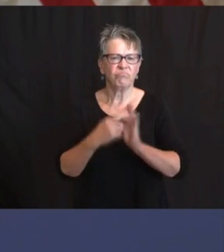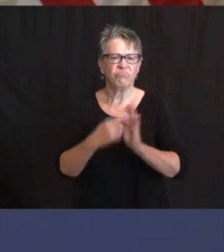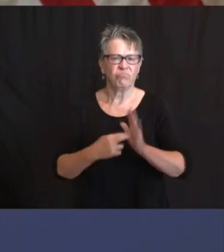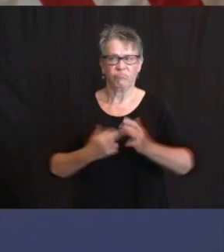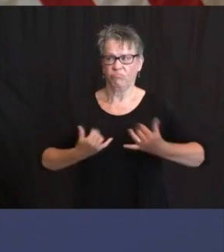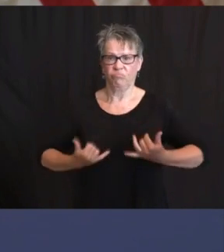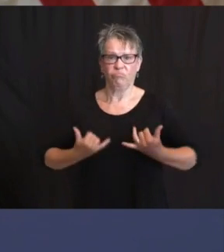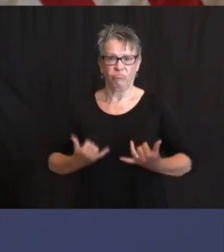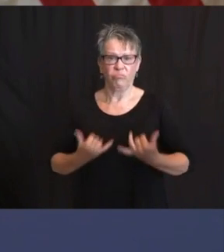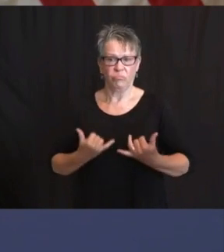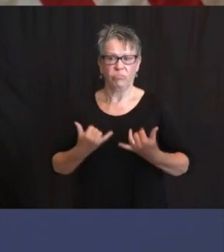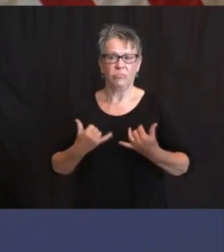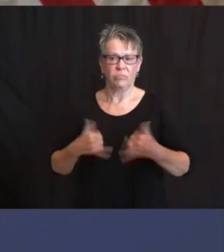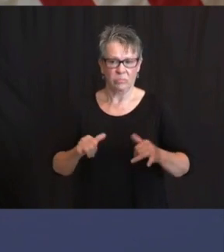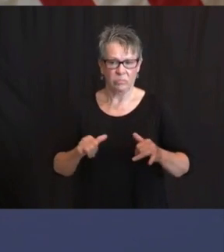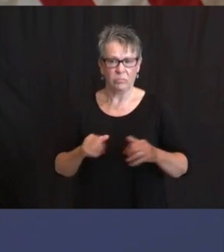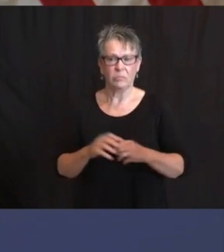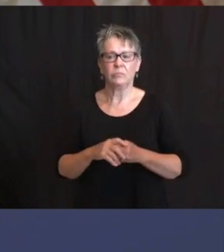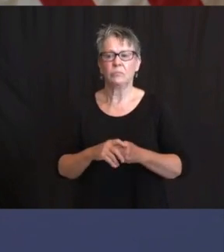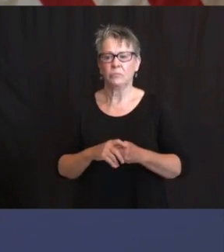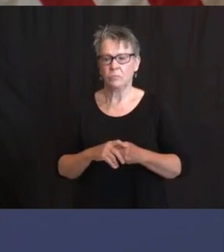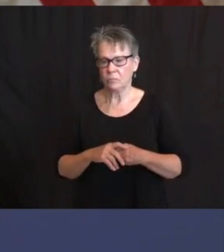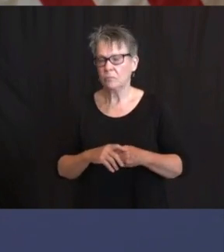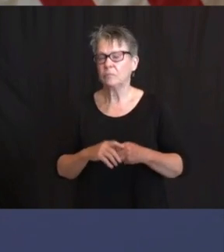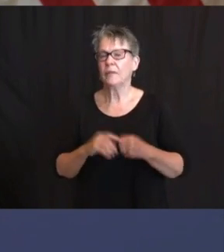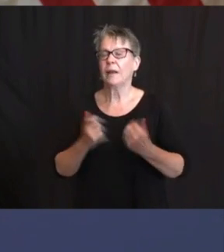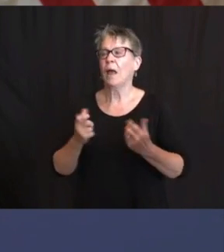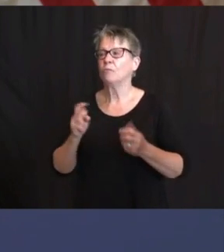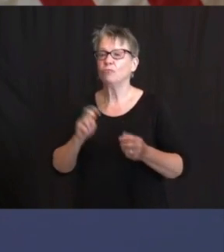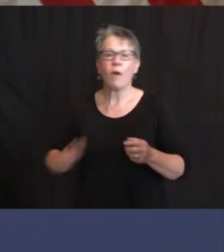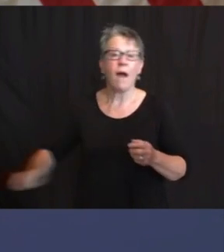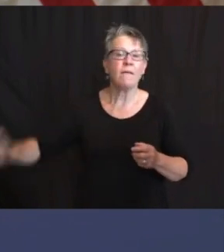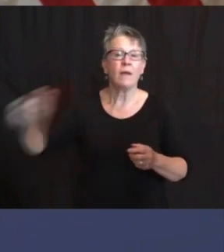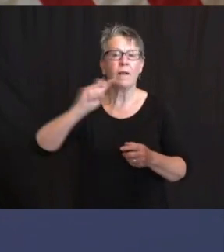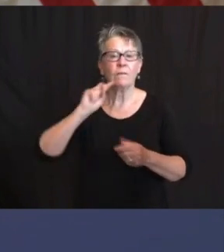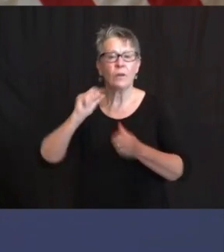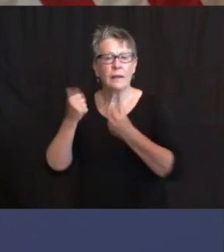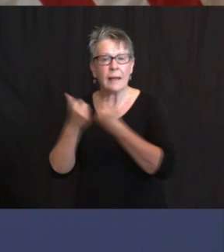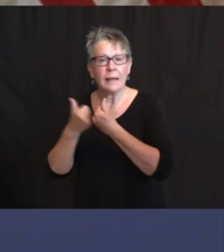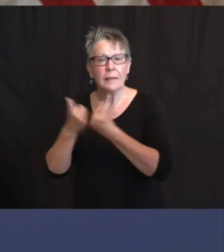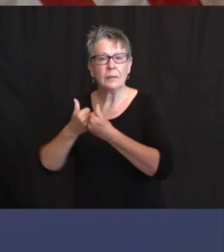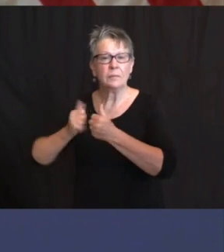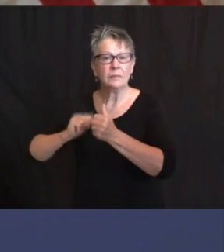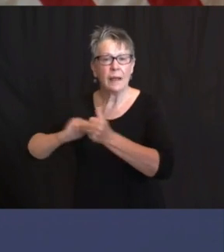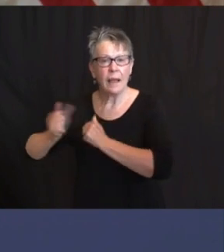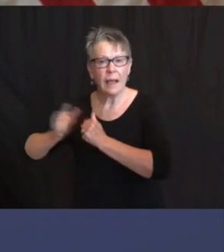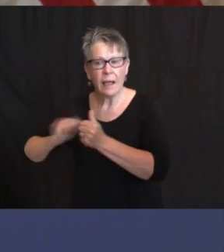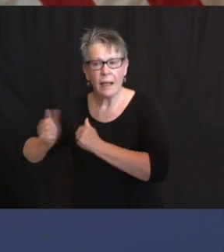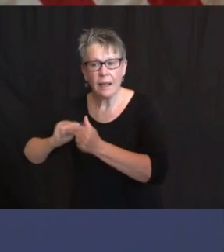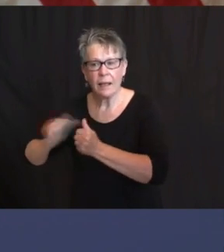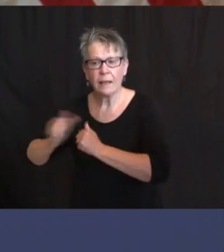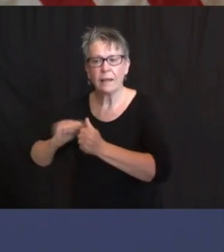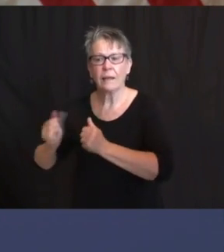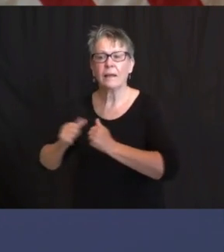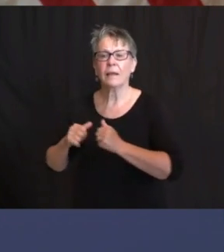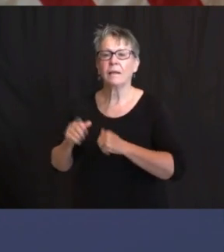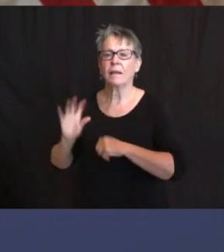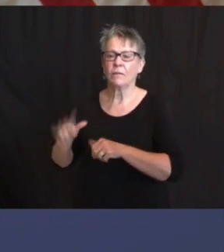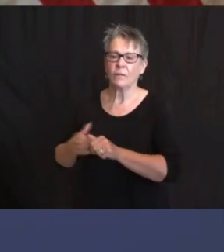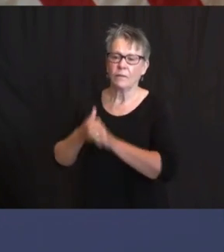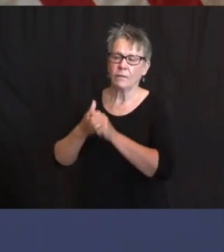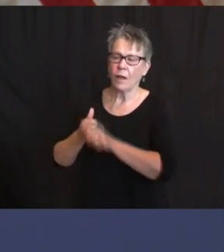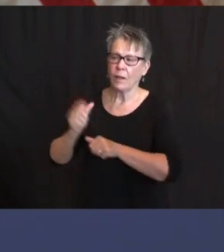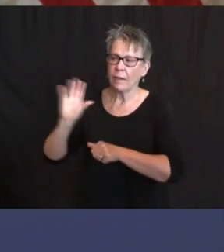and athletics, if they are part of a conference, institutions will need to follow their conference or NCAA guidelines, and otherwise